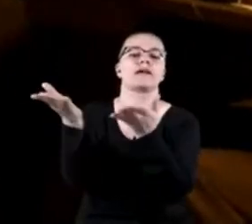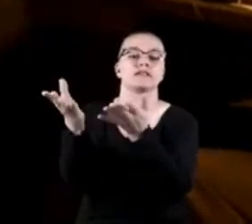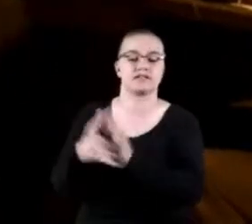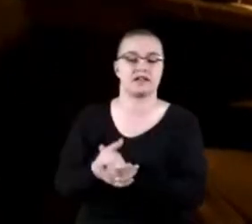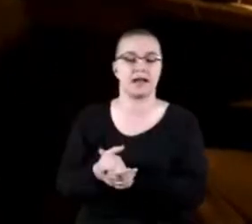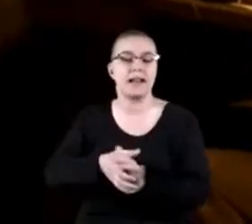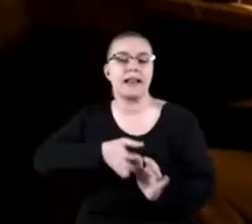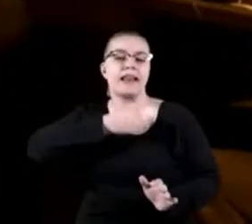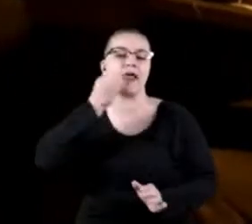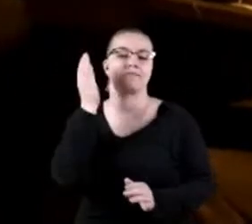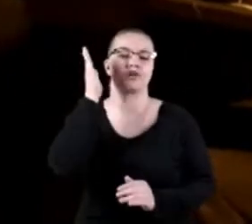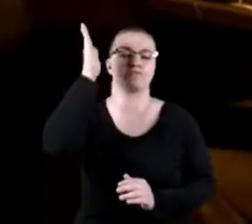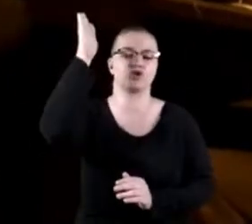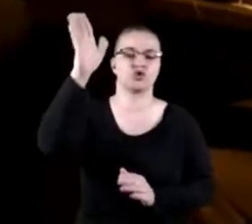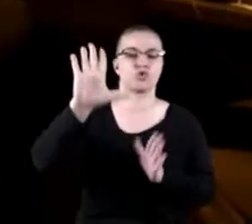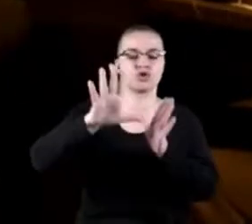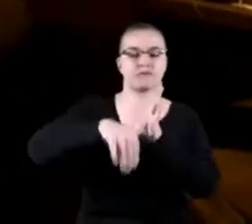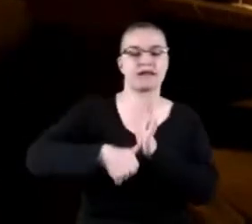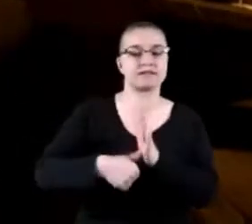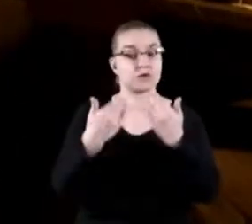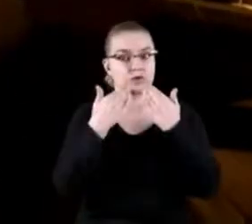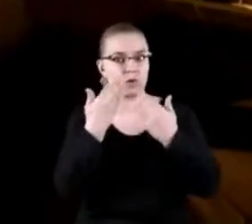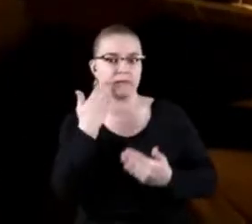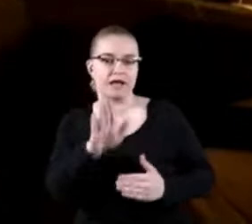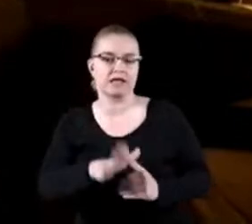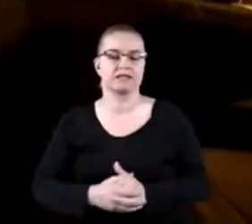future. Thank you, sir.